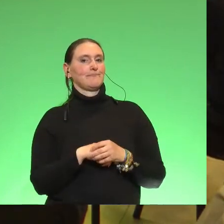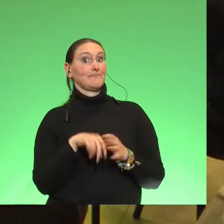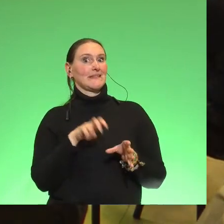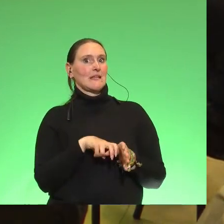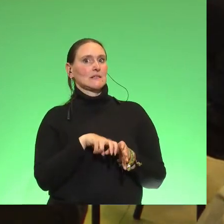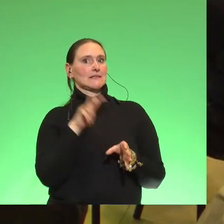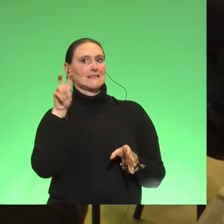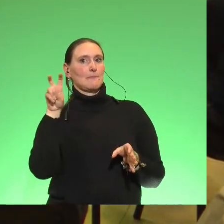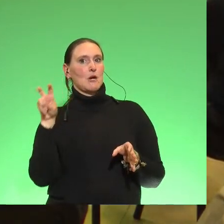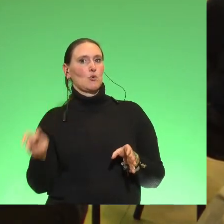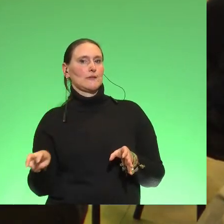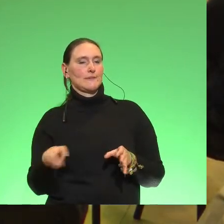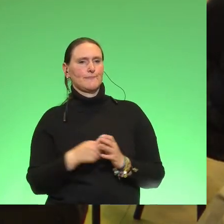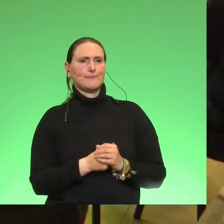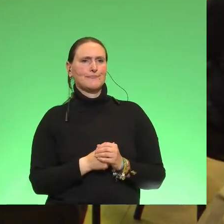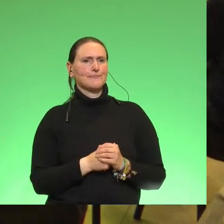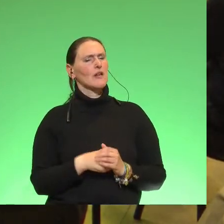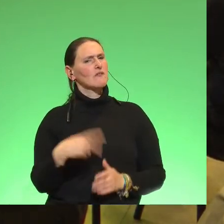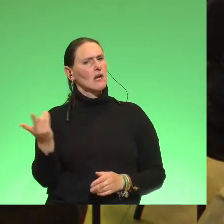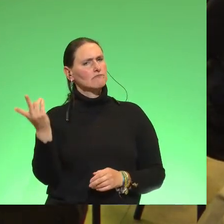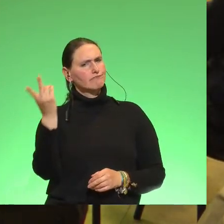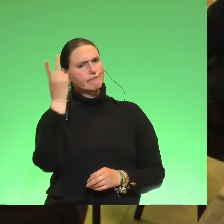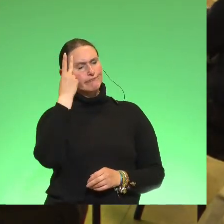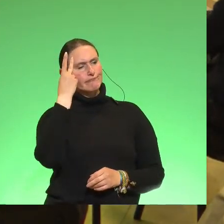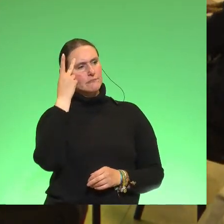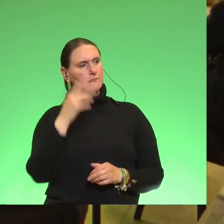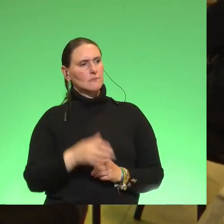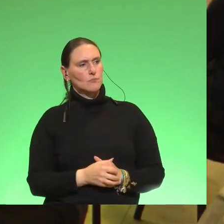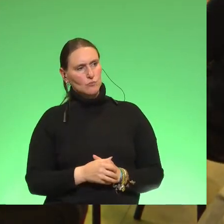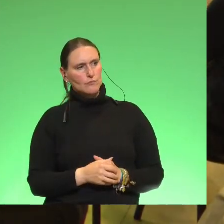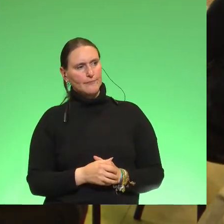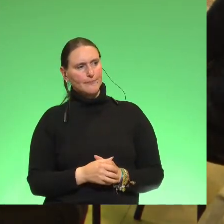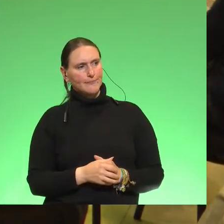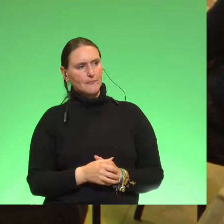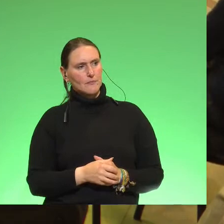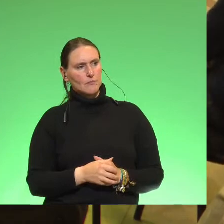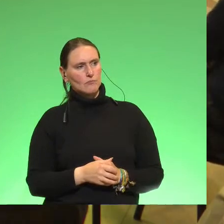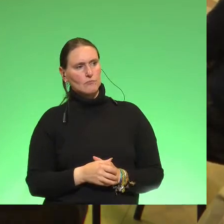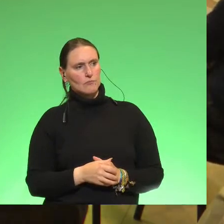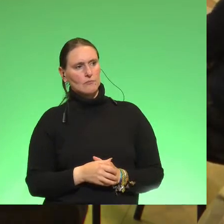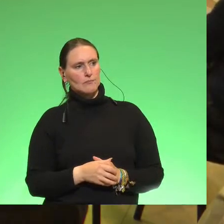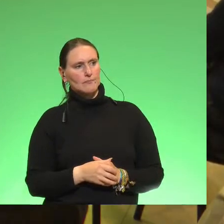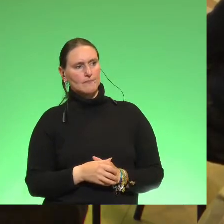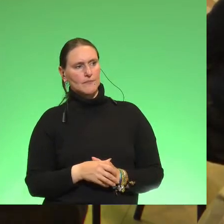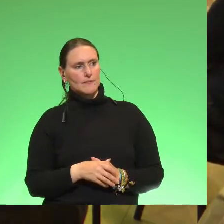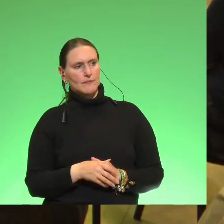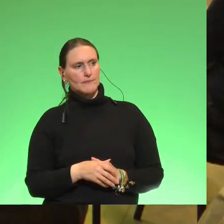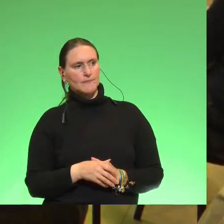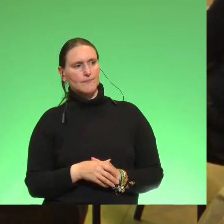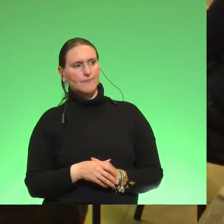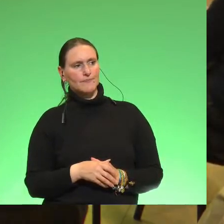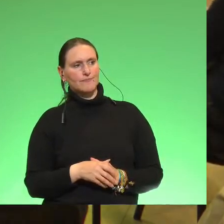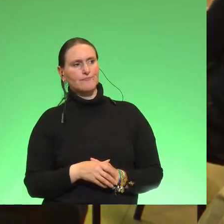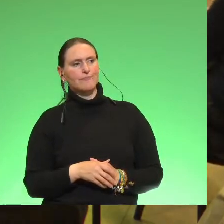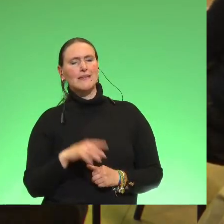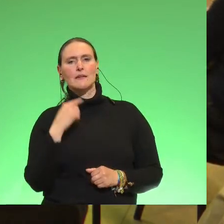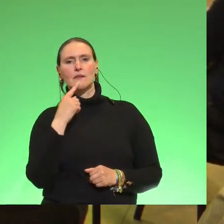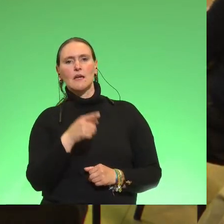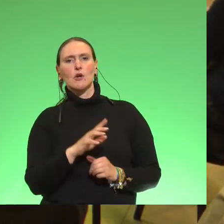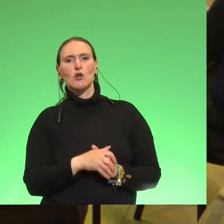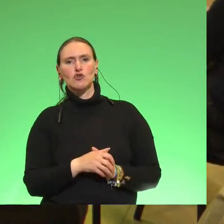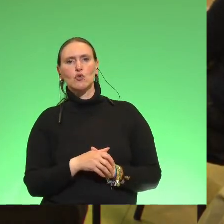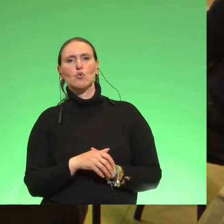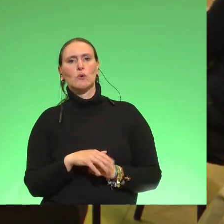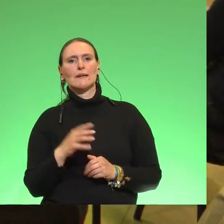of, maybe it's Soren Kierkegaard who said about leap of faith. But